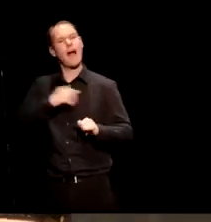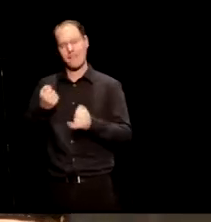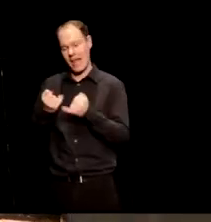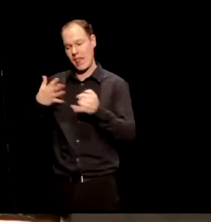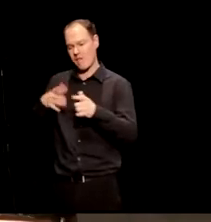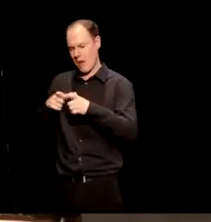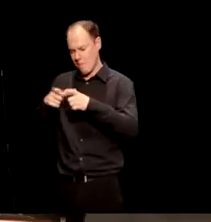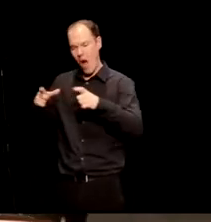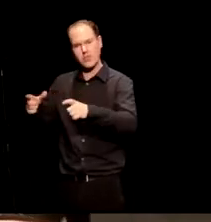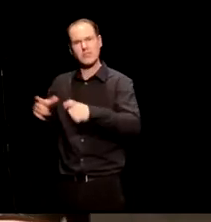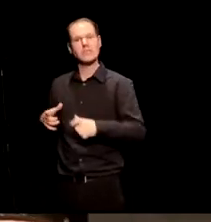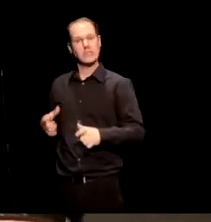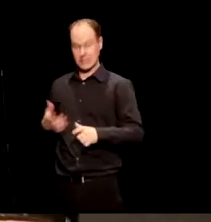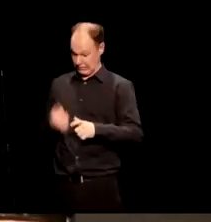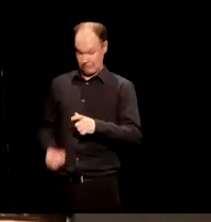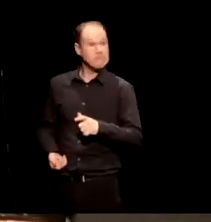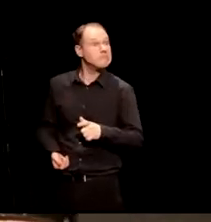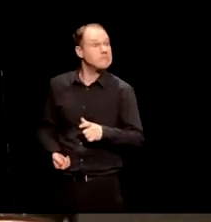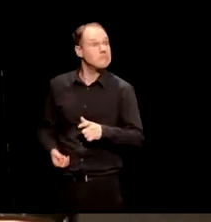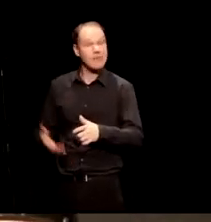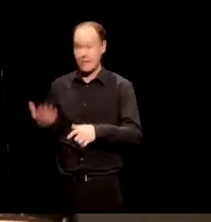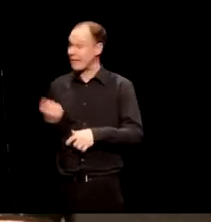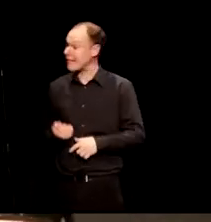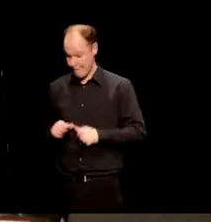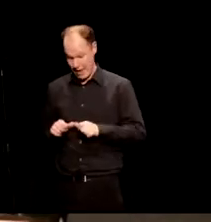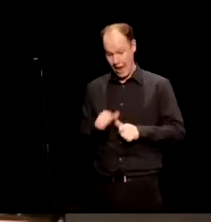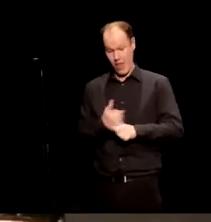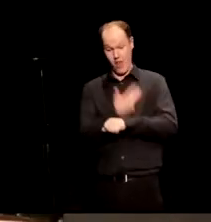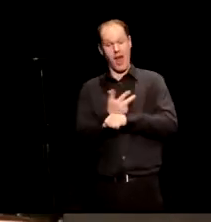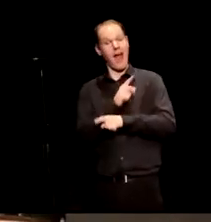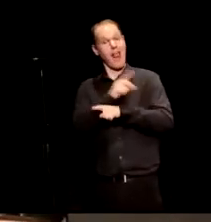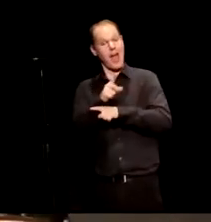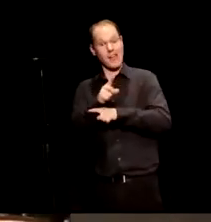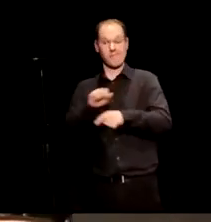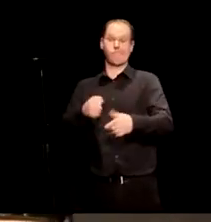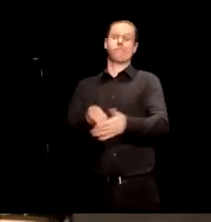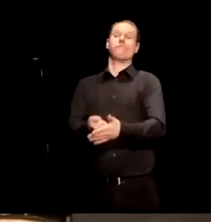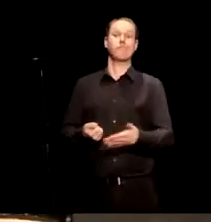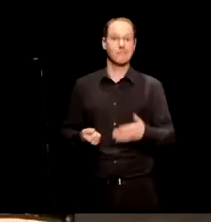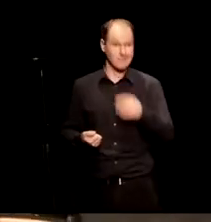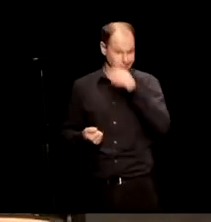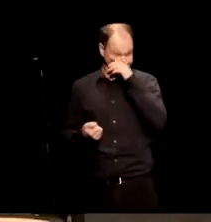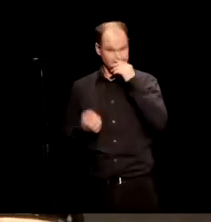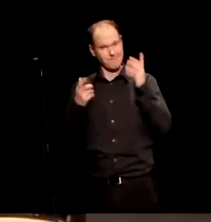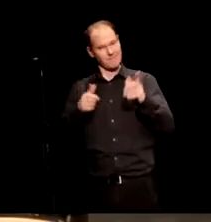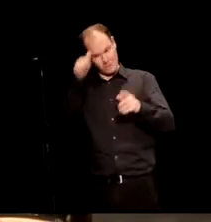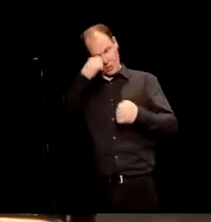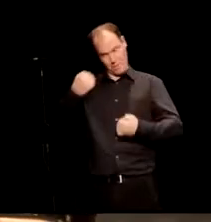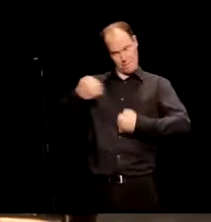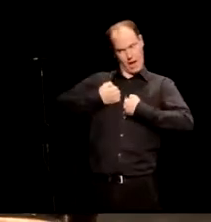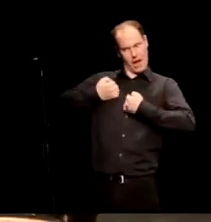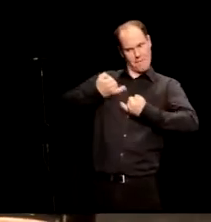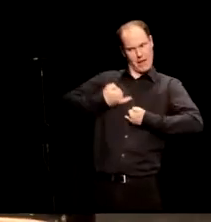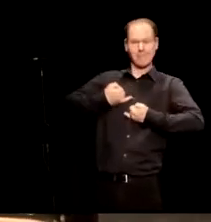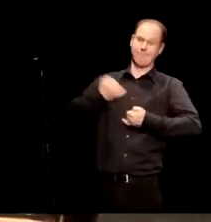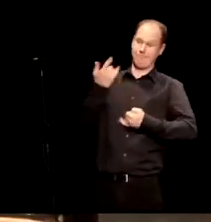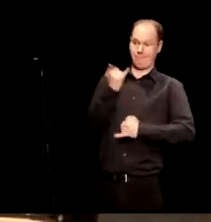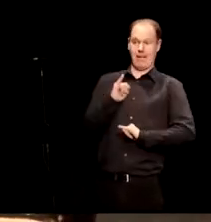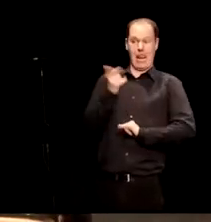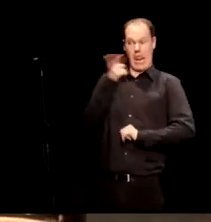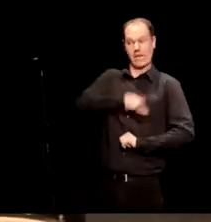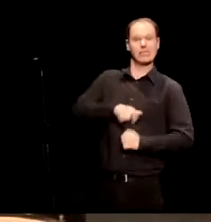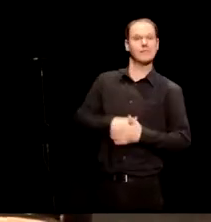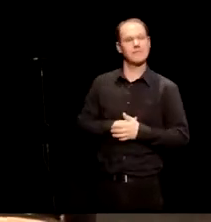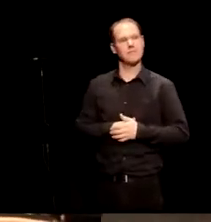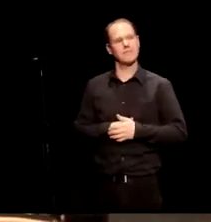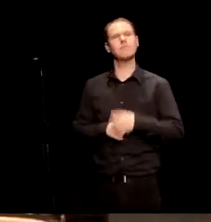just 3 hours before we struck the wall. I don't know nothing about our bad luck, but I know about my bad luck. When that man